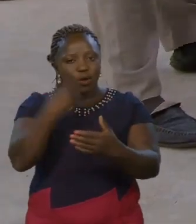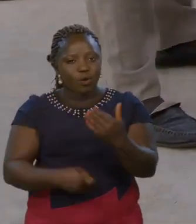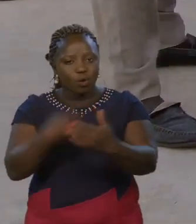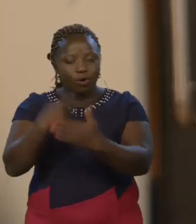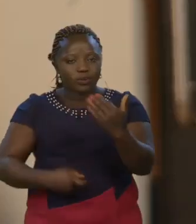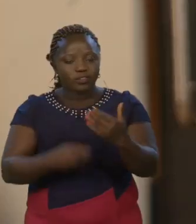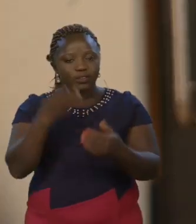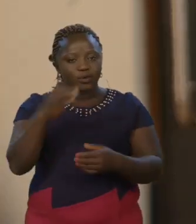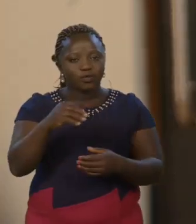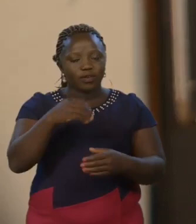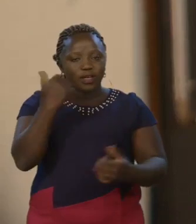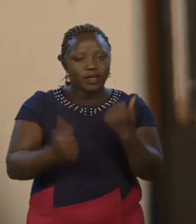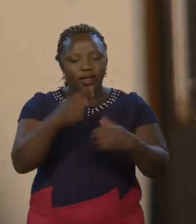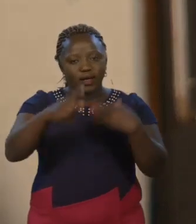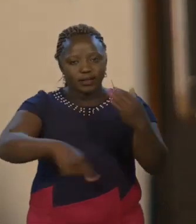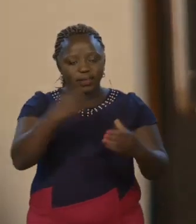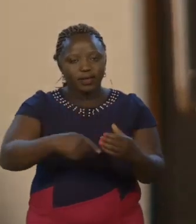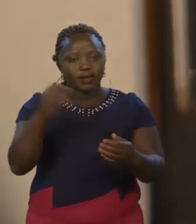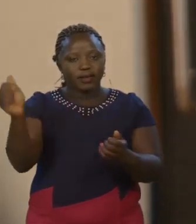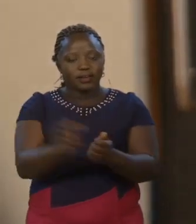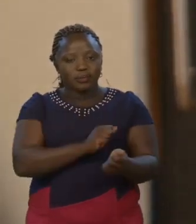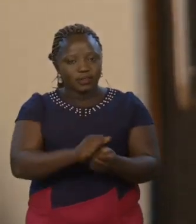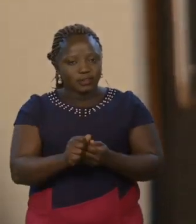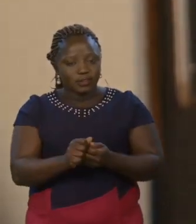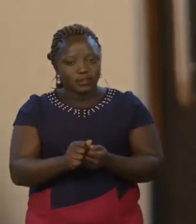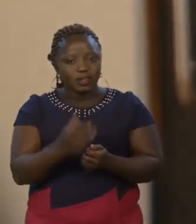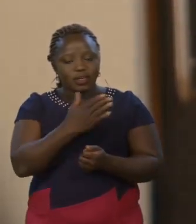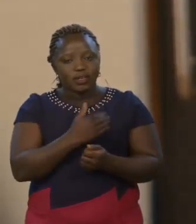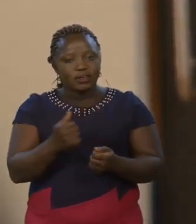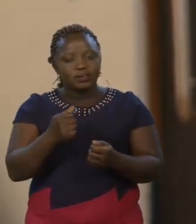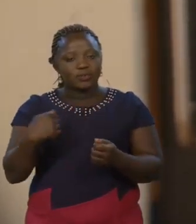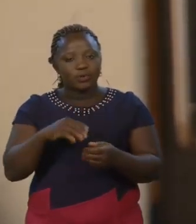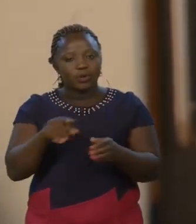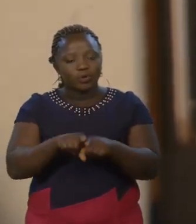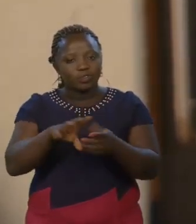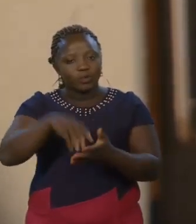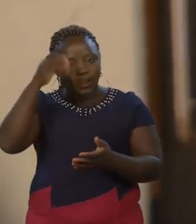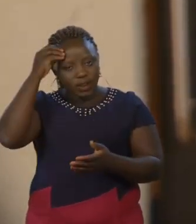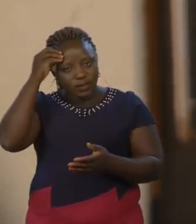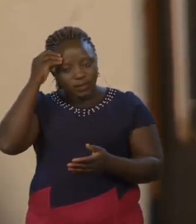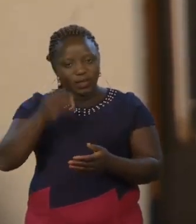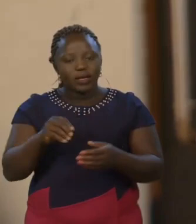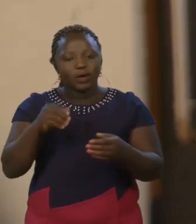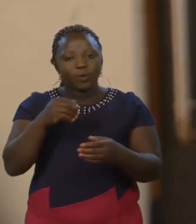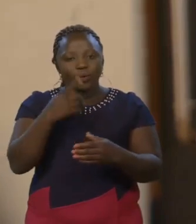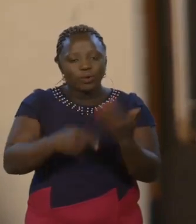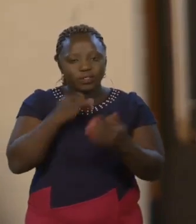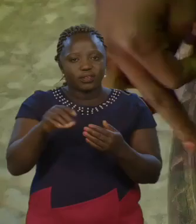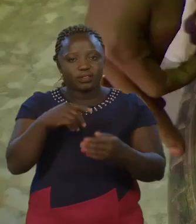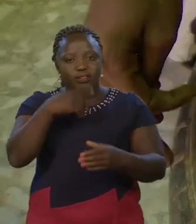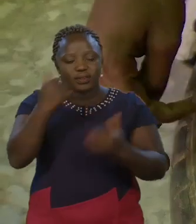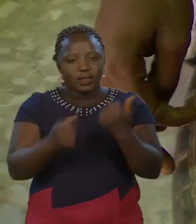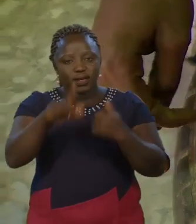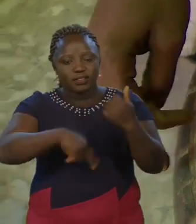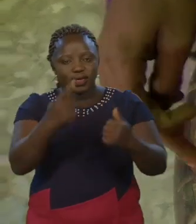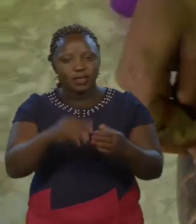causes of tire damages. Then in that aspect, we also learned about what is tire expiry